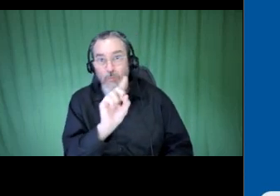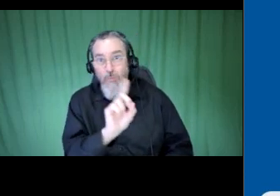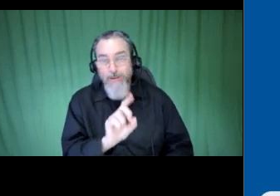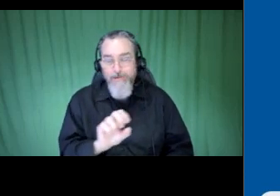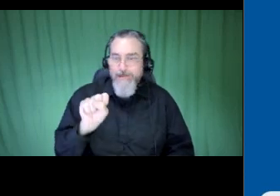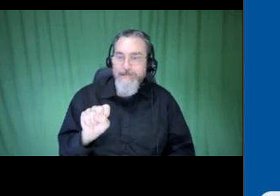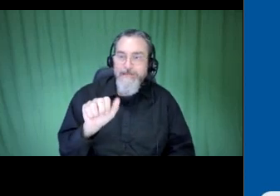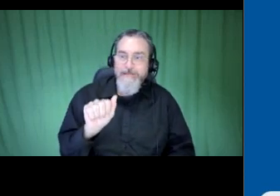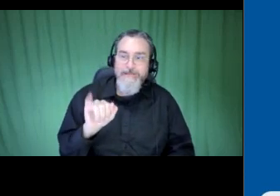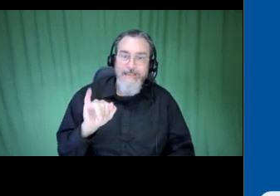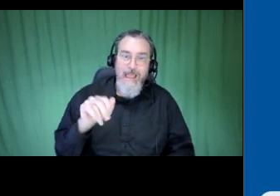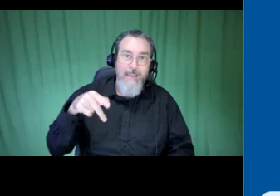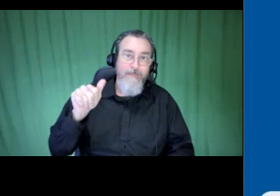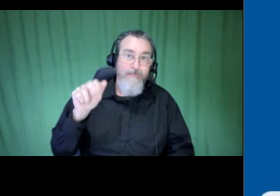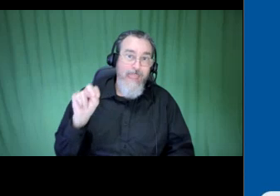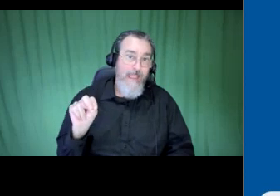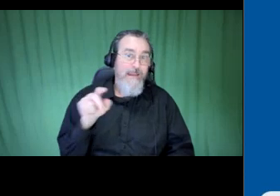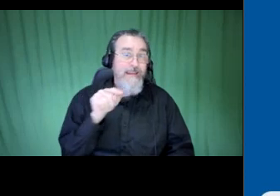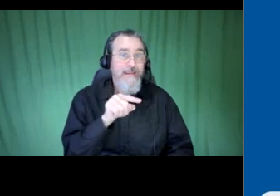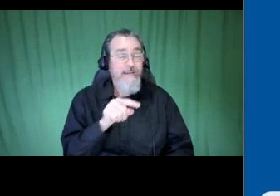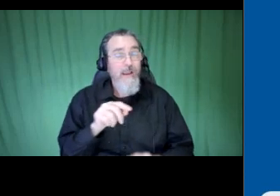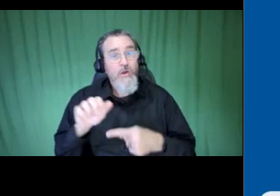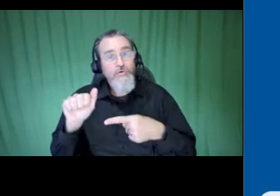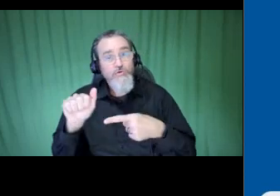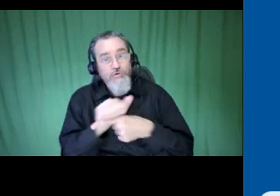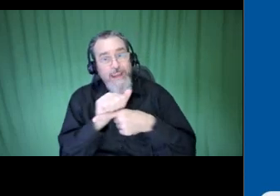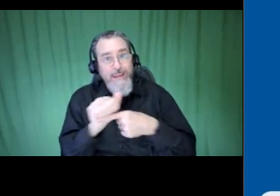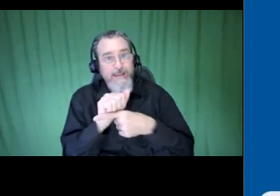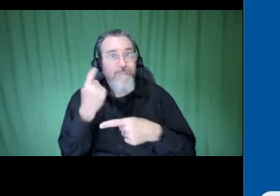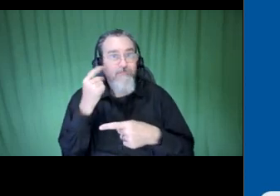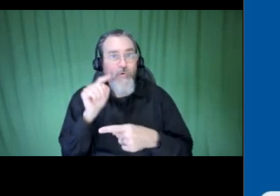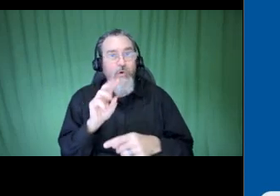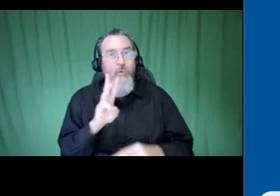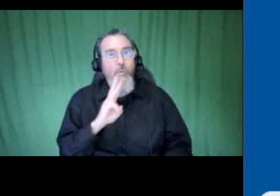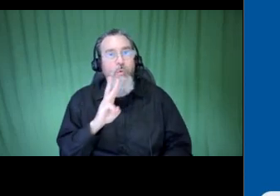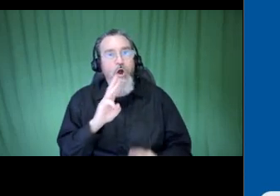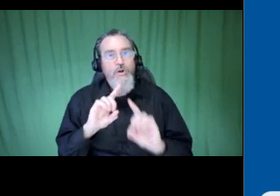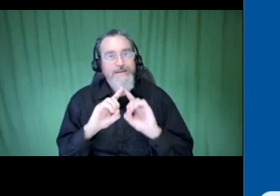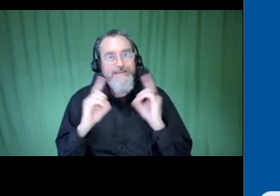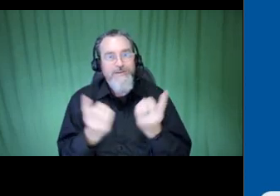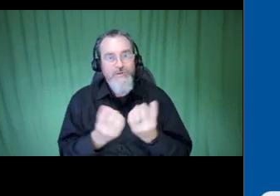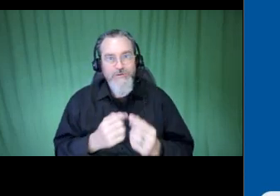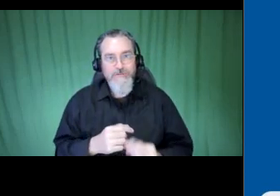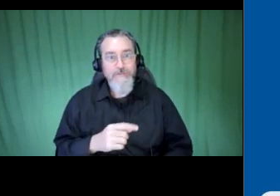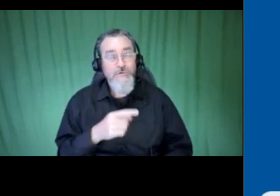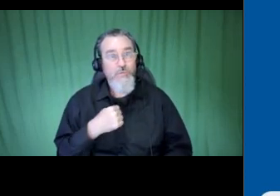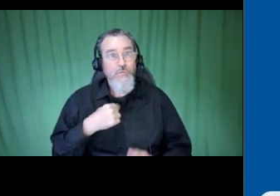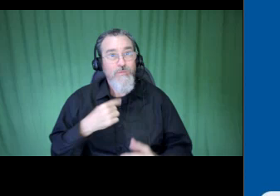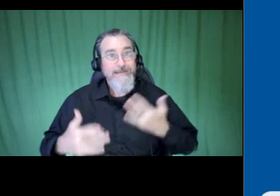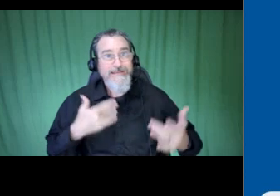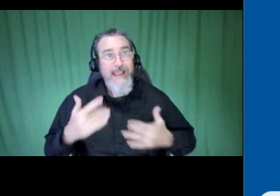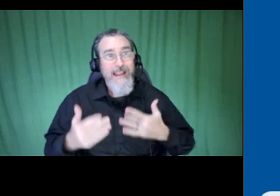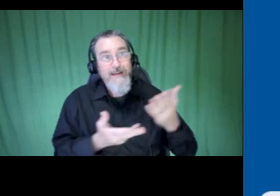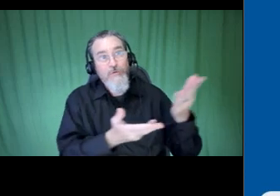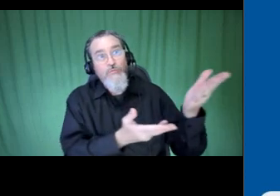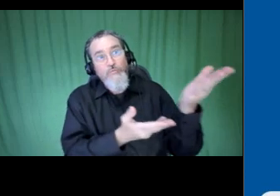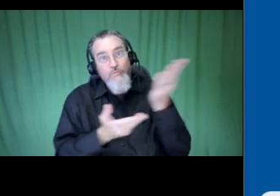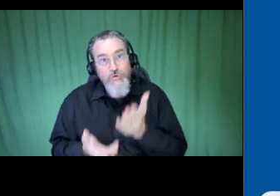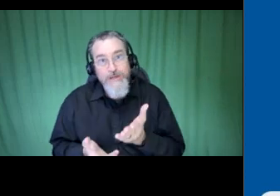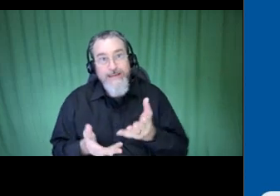water division of ASPA. And we're really, really excited to be able to bring him down here for 2 months at